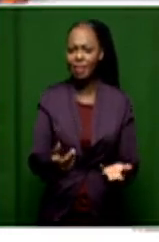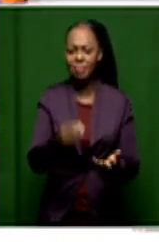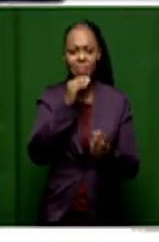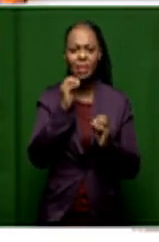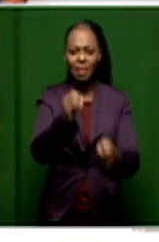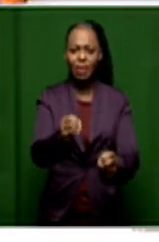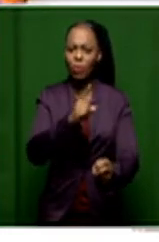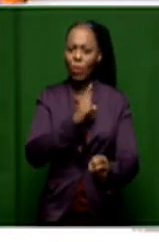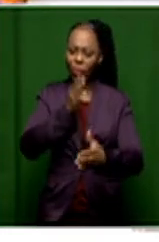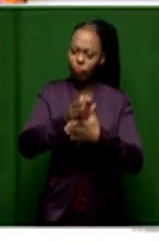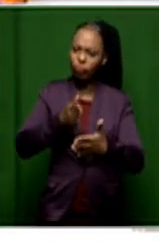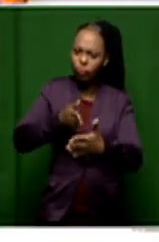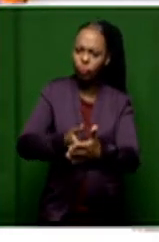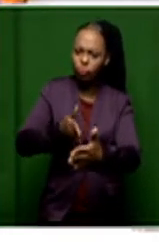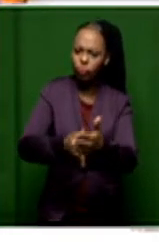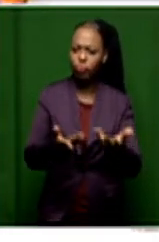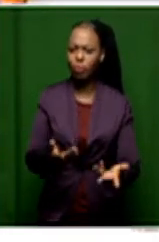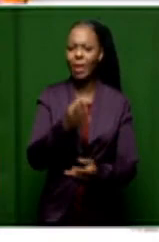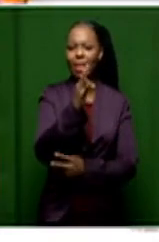an unemployment rate that's at